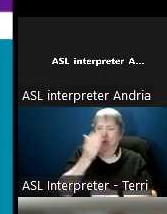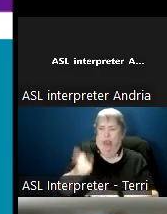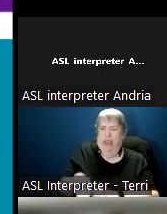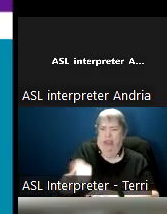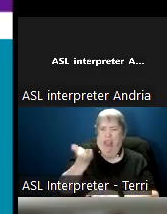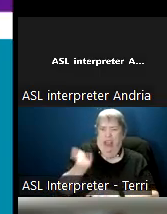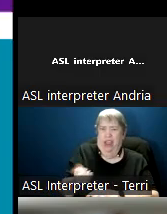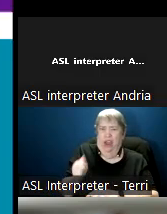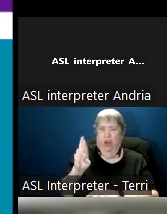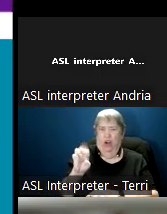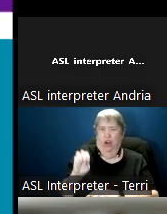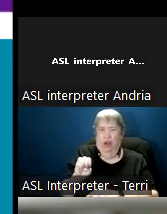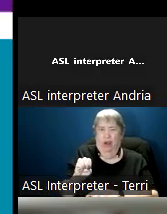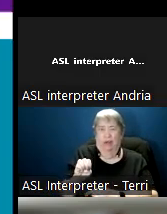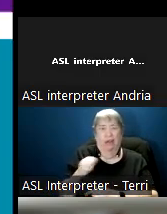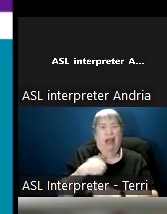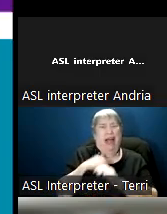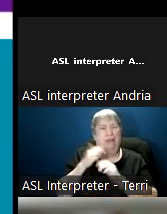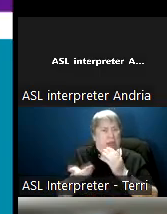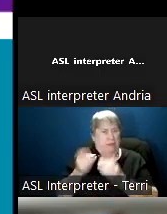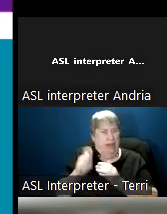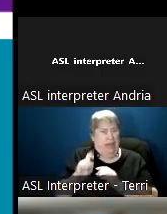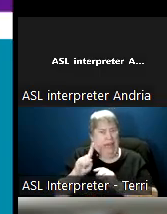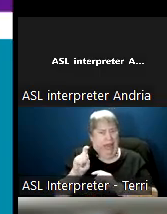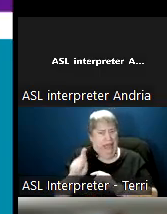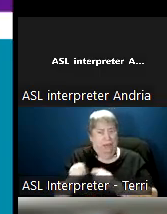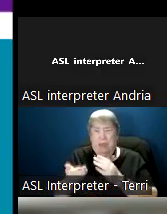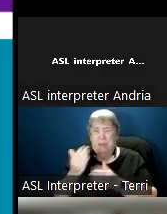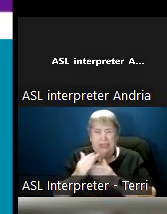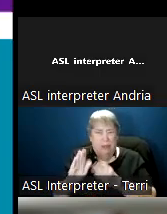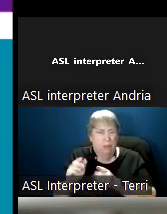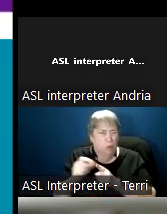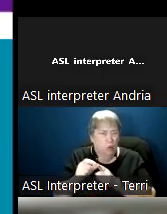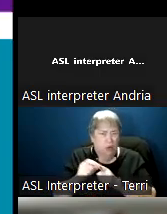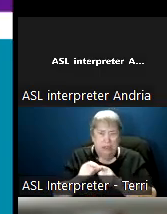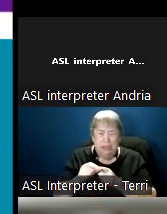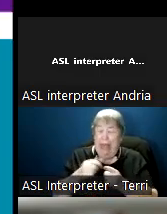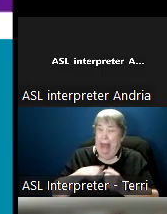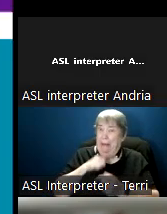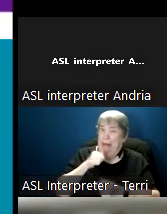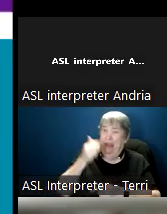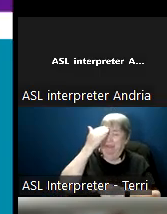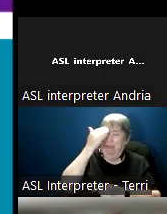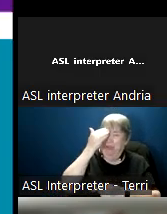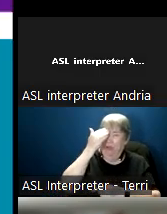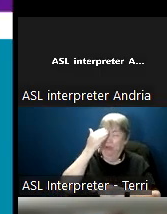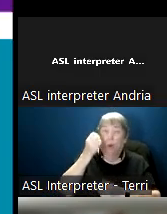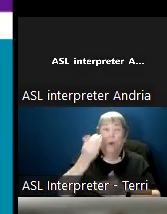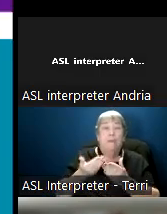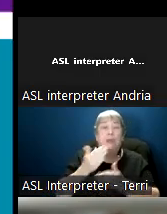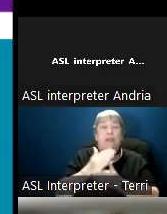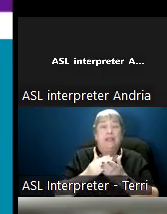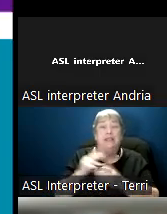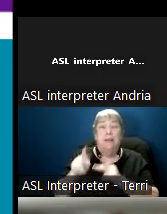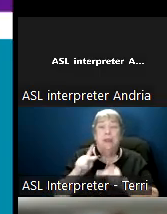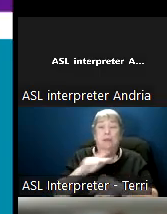right? And there may be terminology that you're not aware of. There may be people who are involved in the kink or the